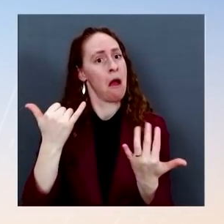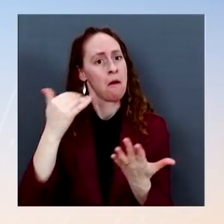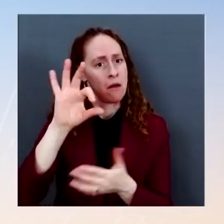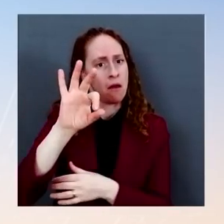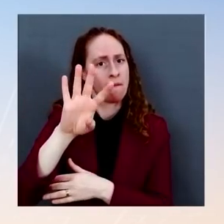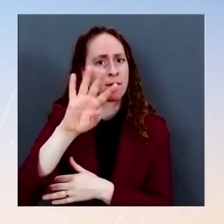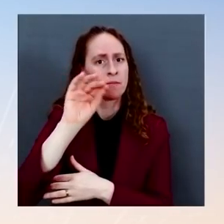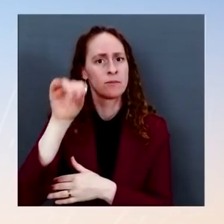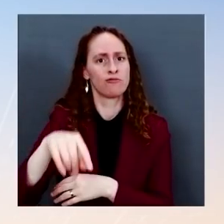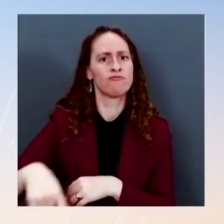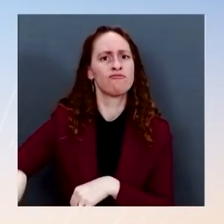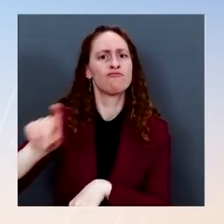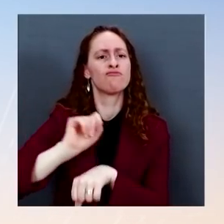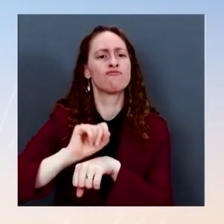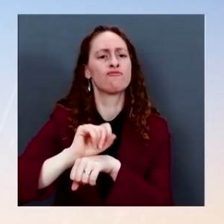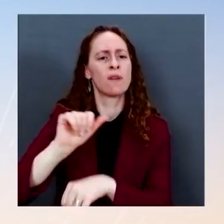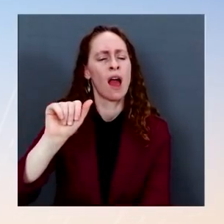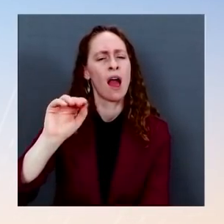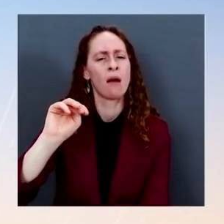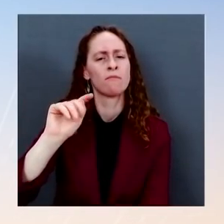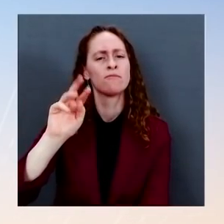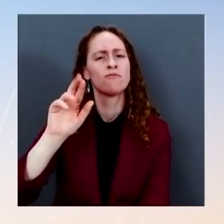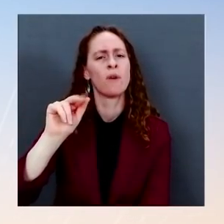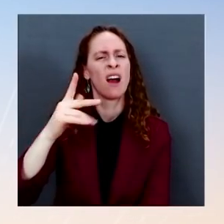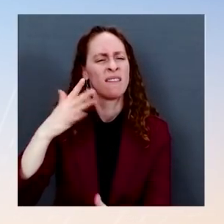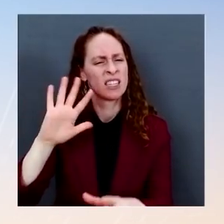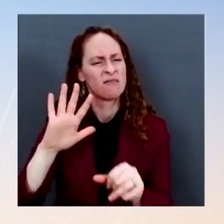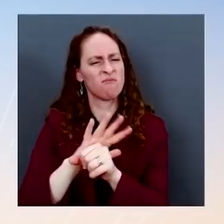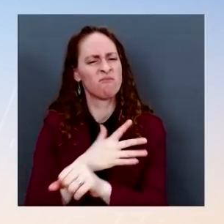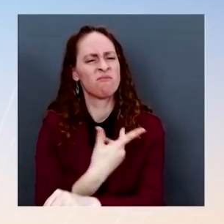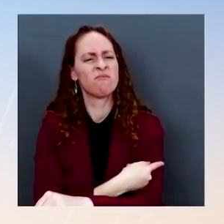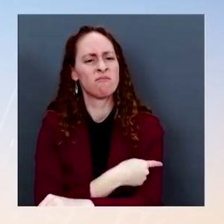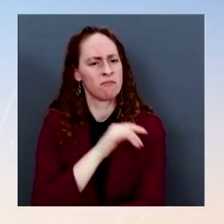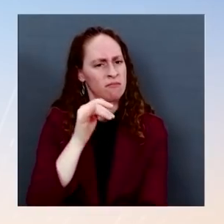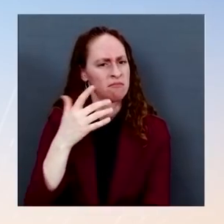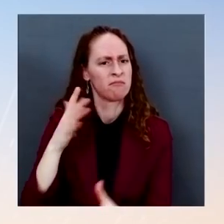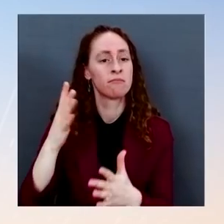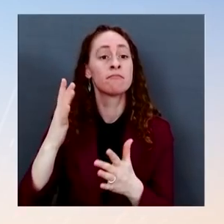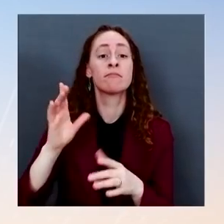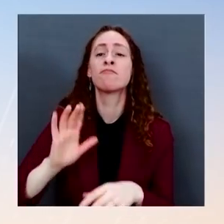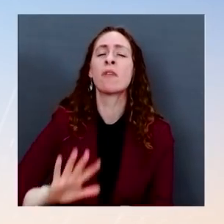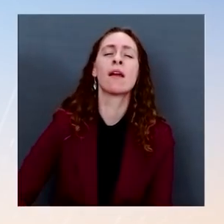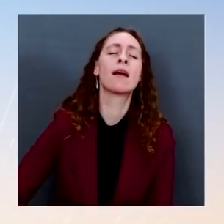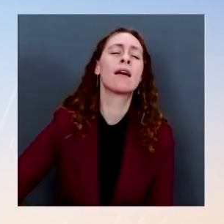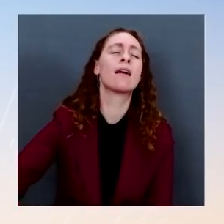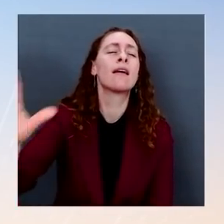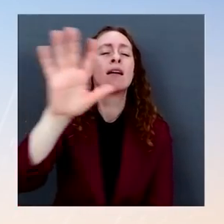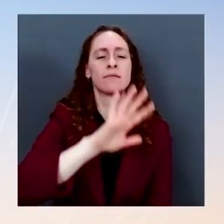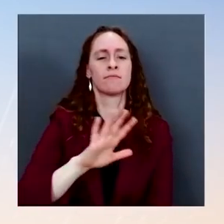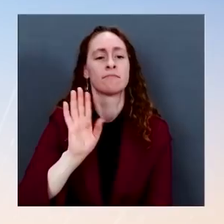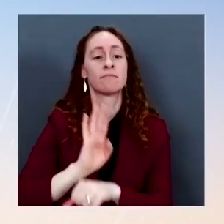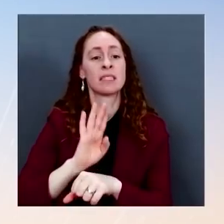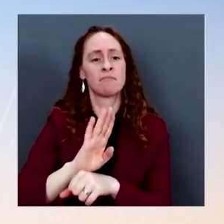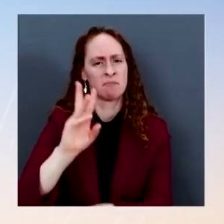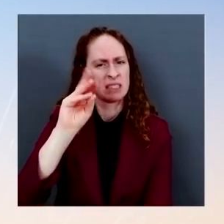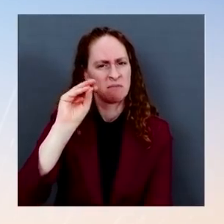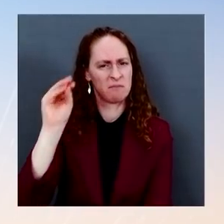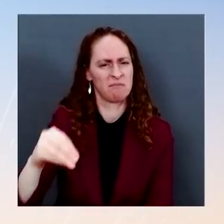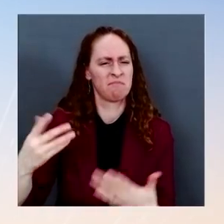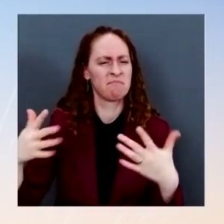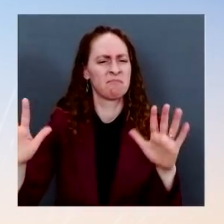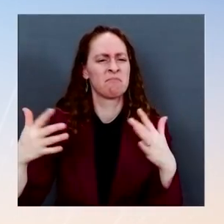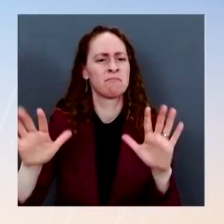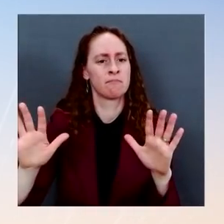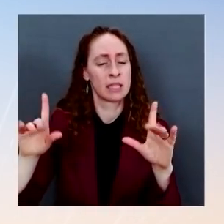at this point, have put in place vaccine requirements or testing requirements because they know it's effective for the economy and it creates a